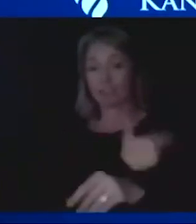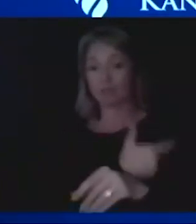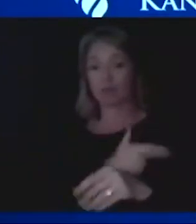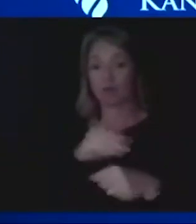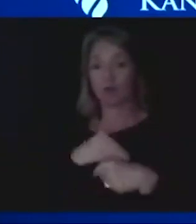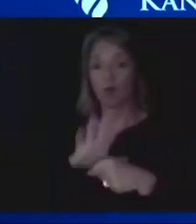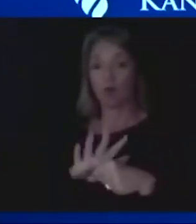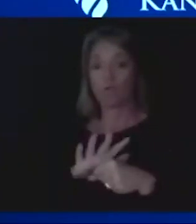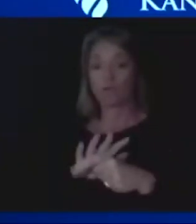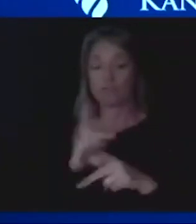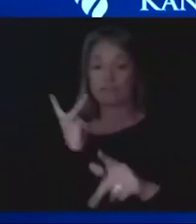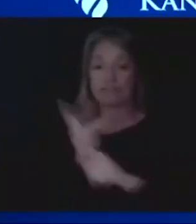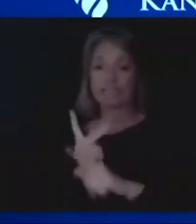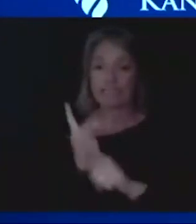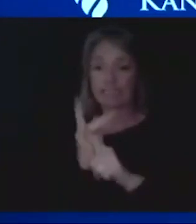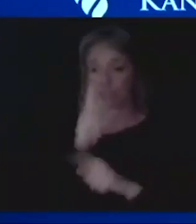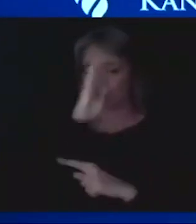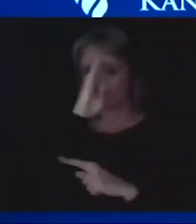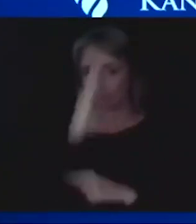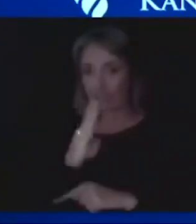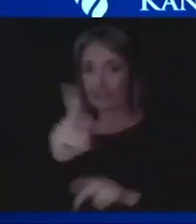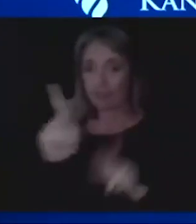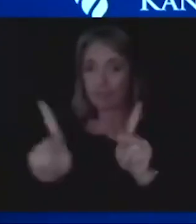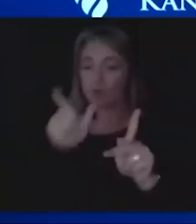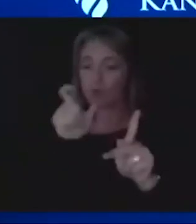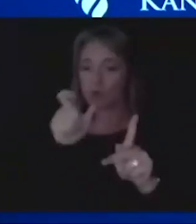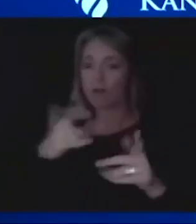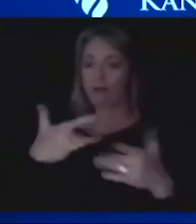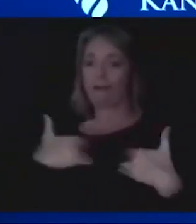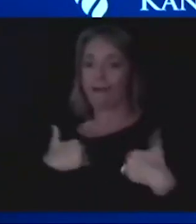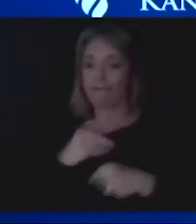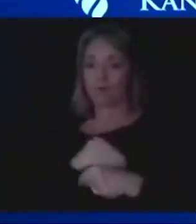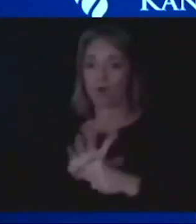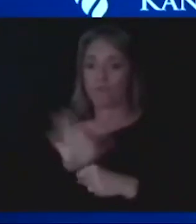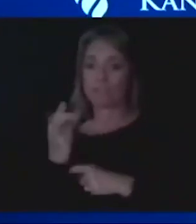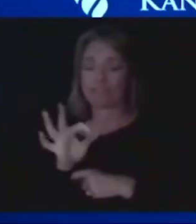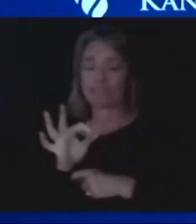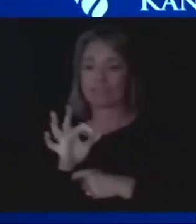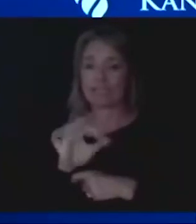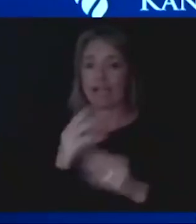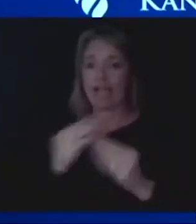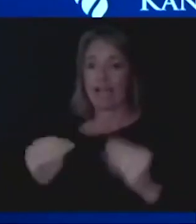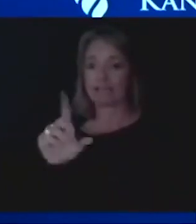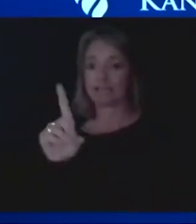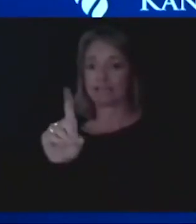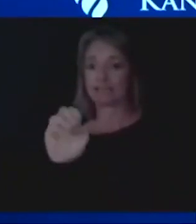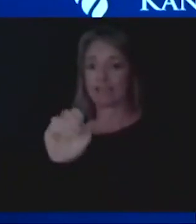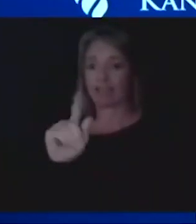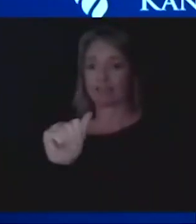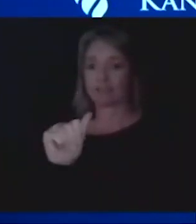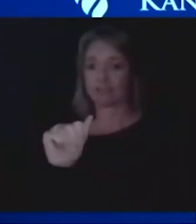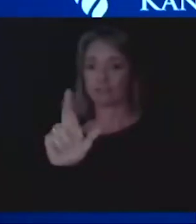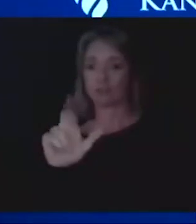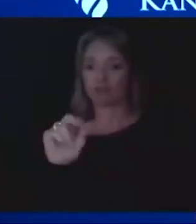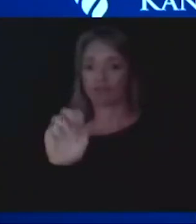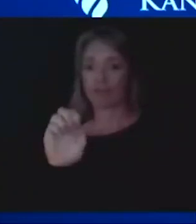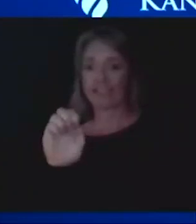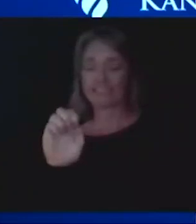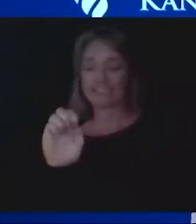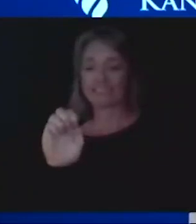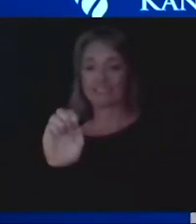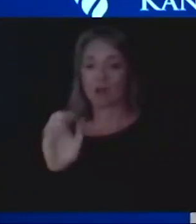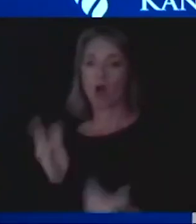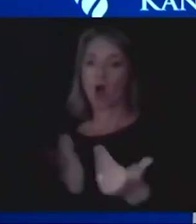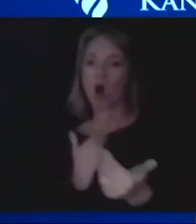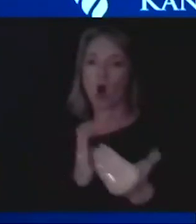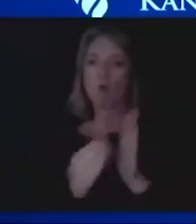care directly of people with COVID-19 and especially the Delta variant? And the rate is, it's almost zero. And